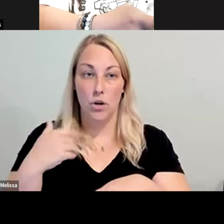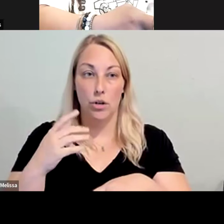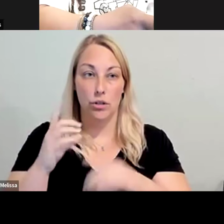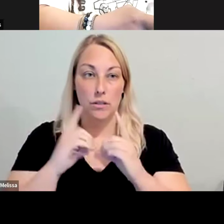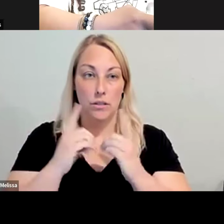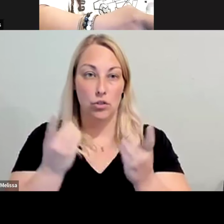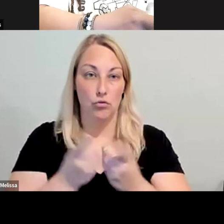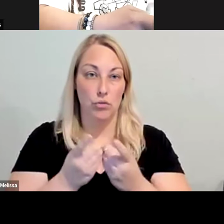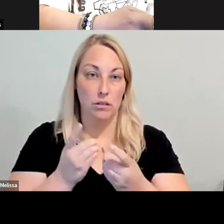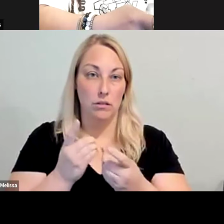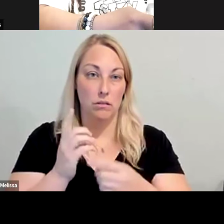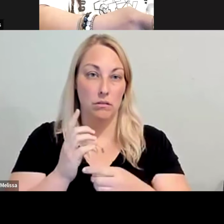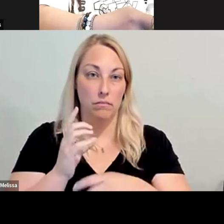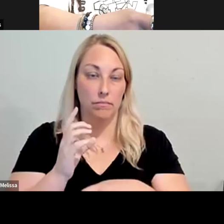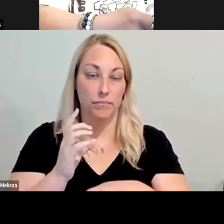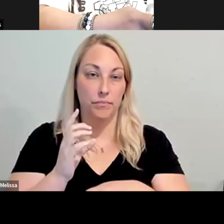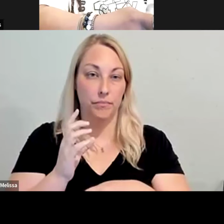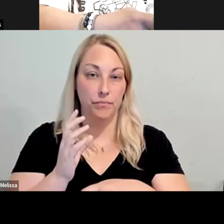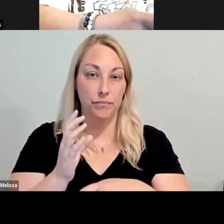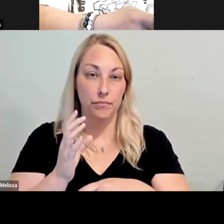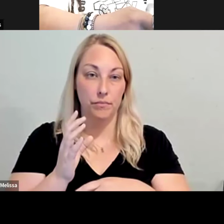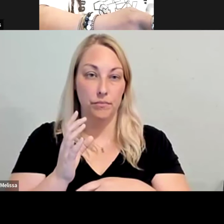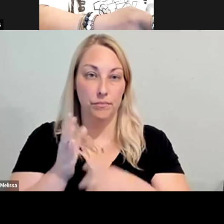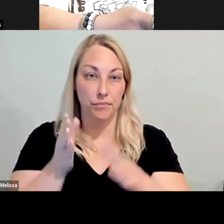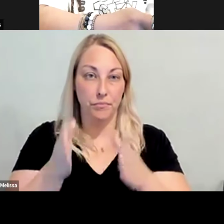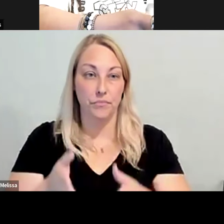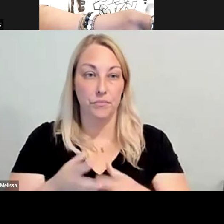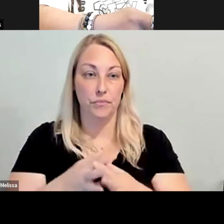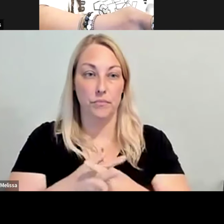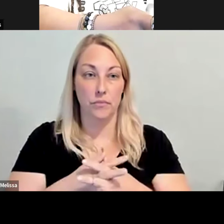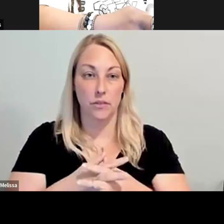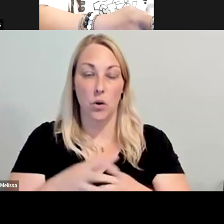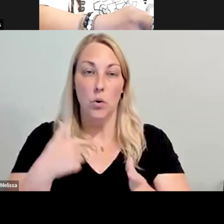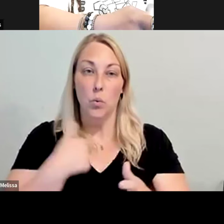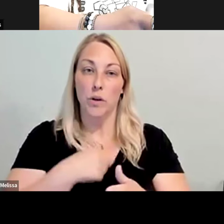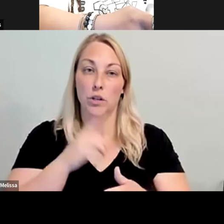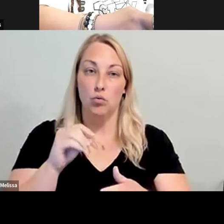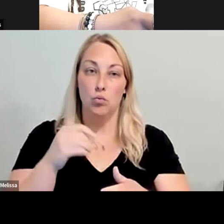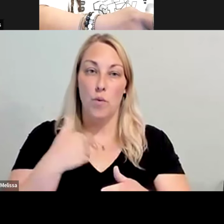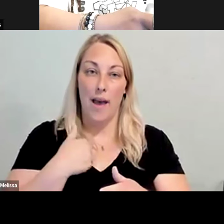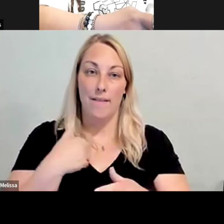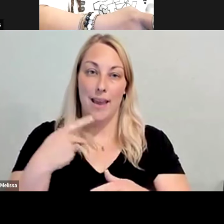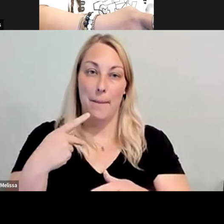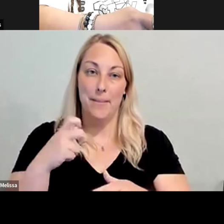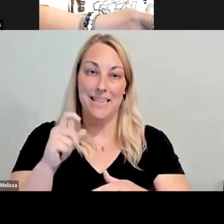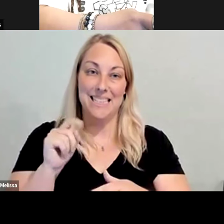And we have a petition already going, possibly we could combine petitions.